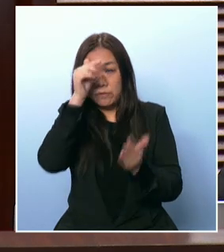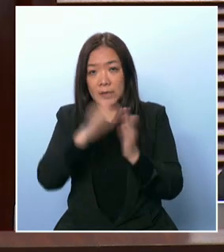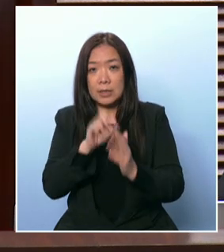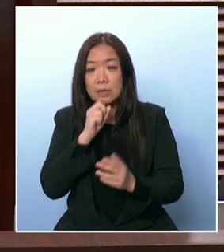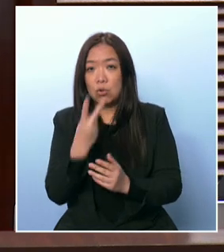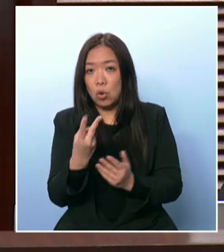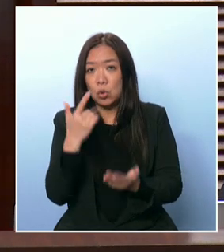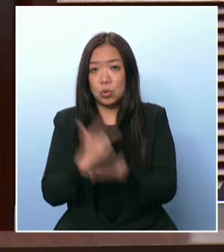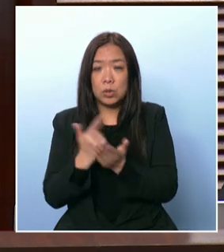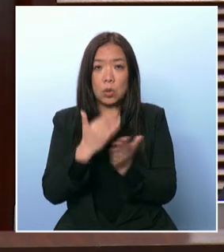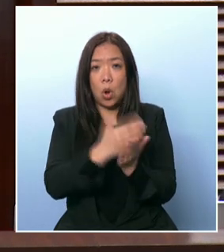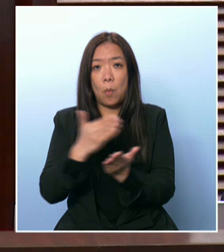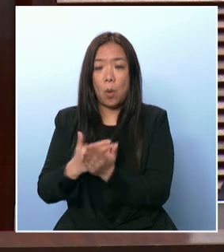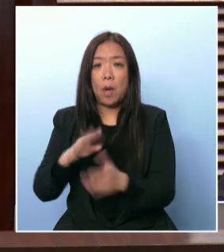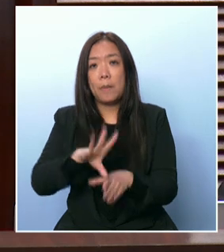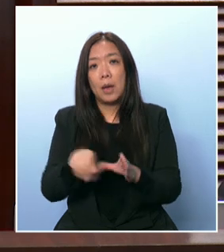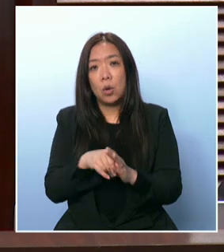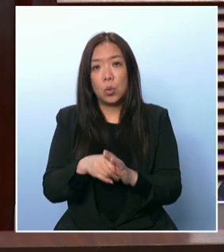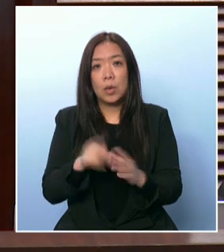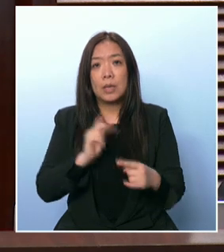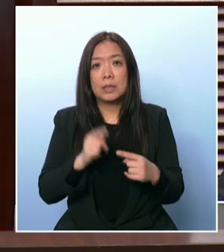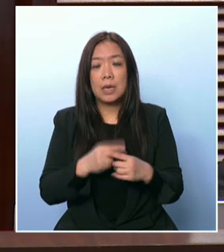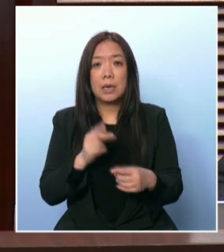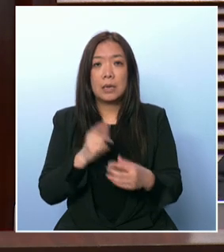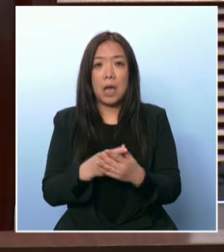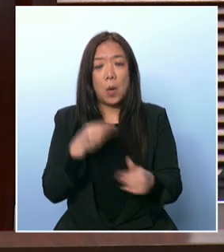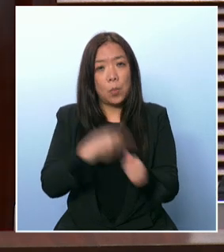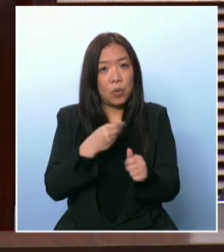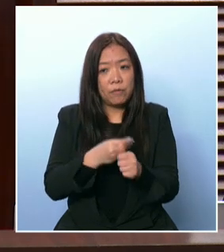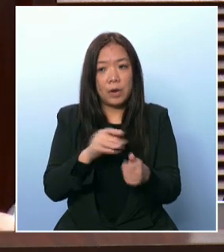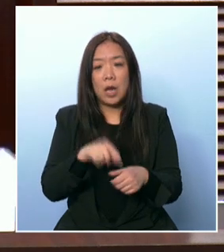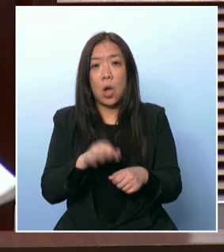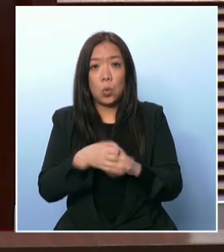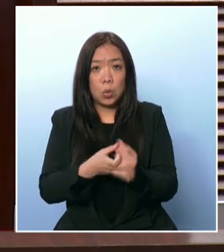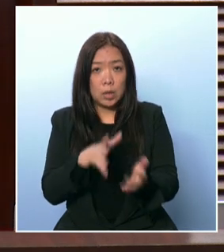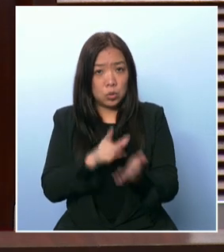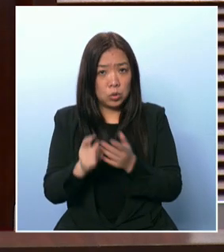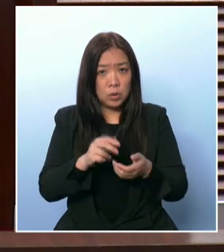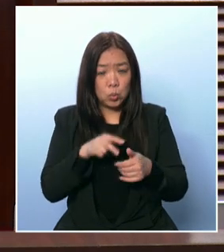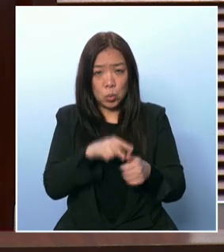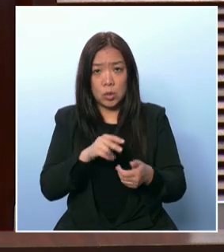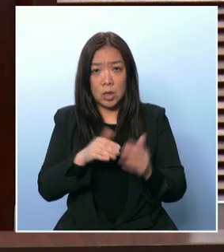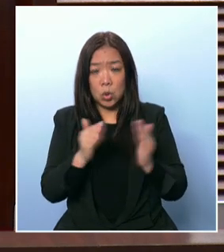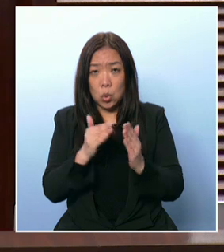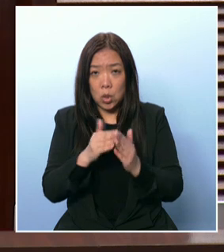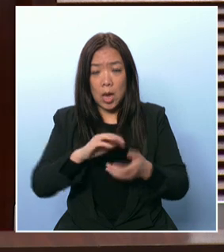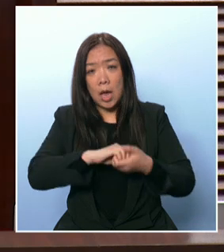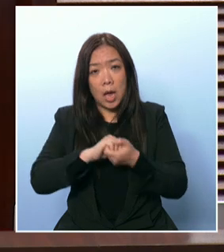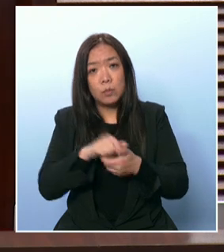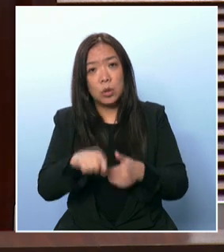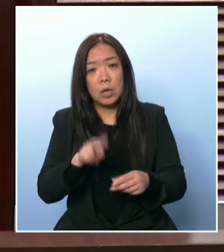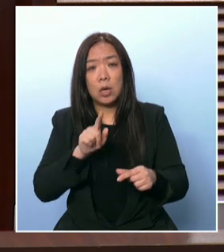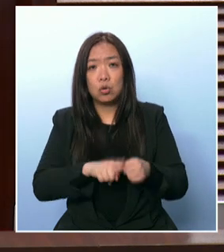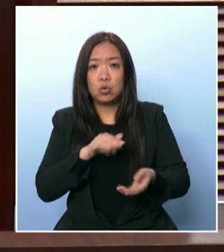In particular, the fund supports two major projects under the Chinese Medicine Hospital. First of